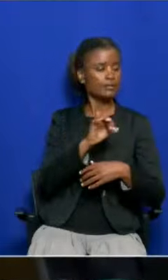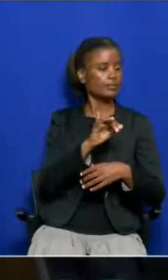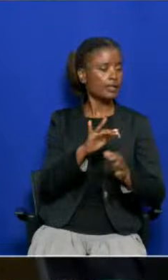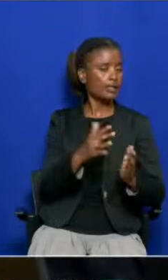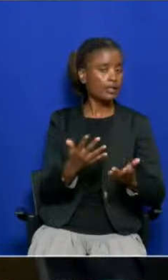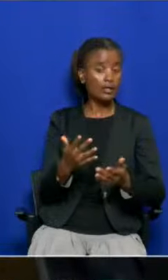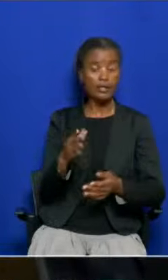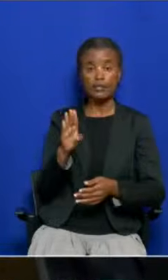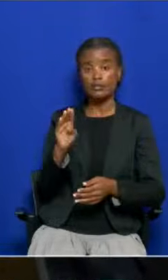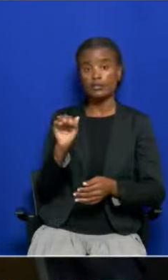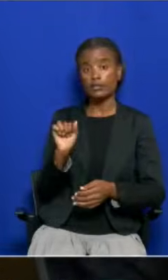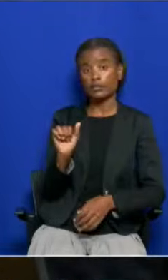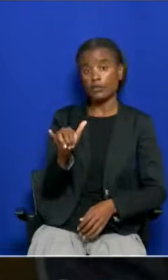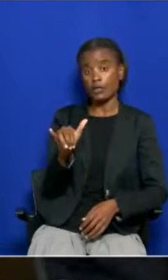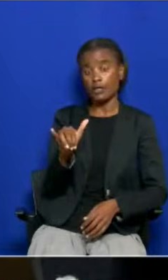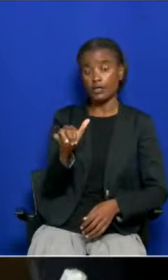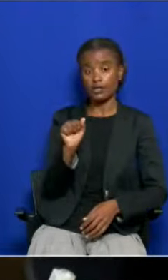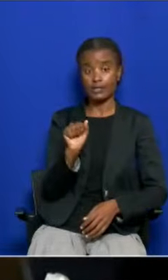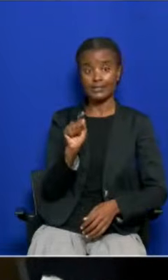B-A-Y-A-T-A? I think so.